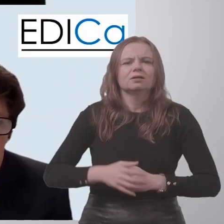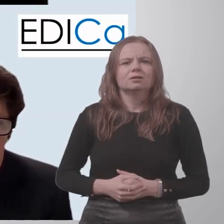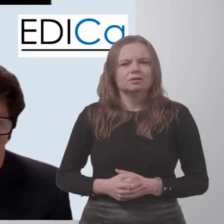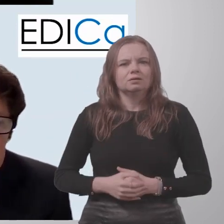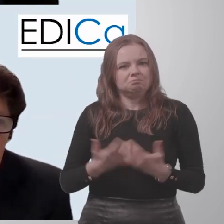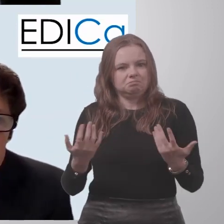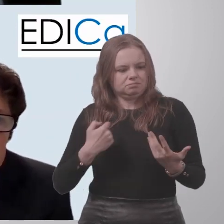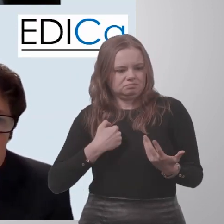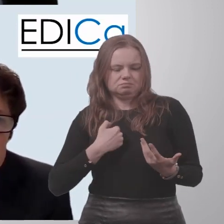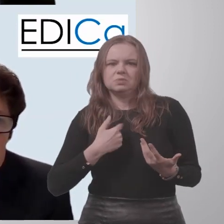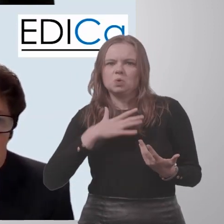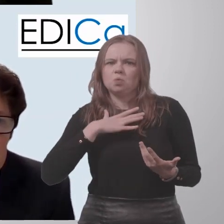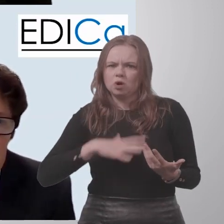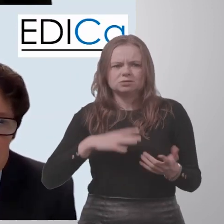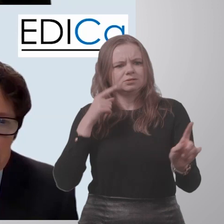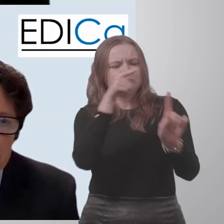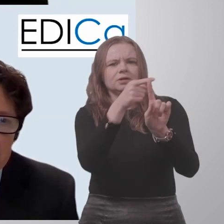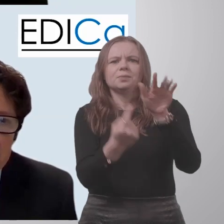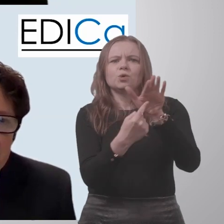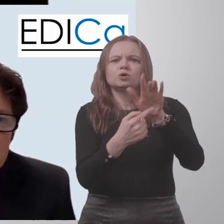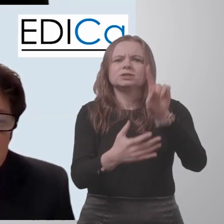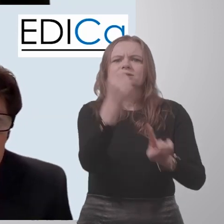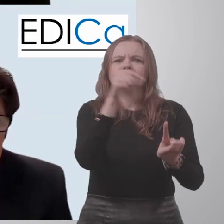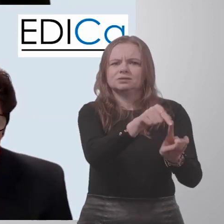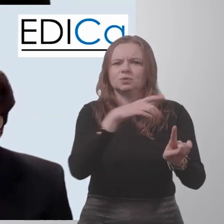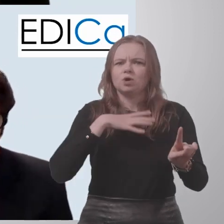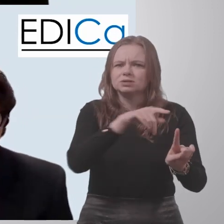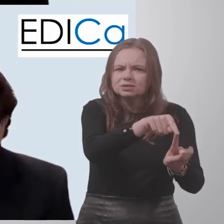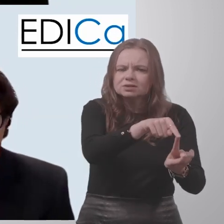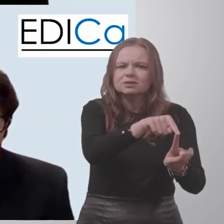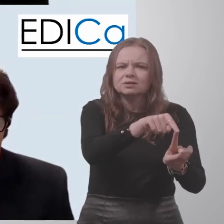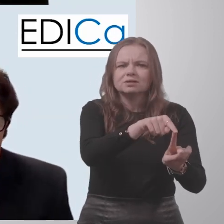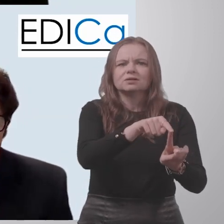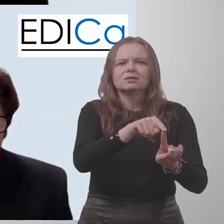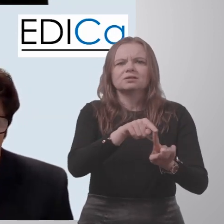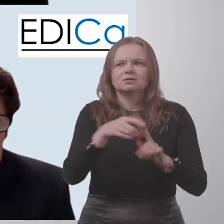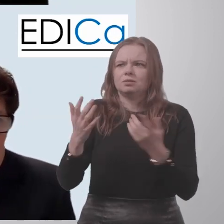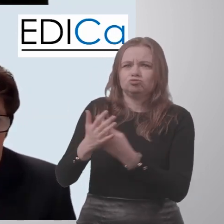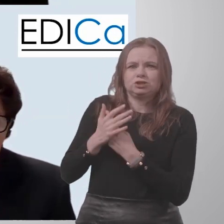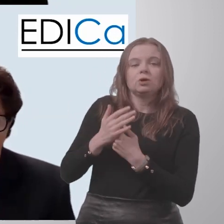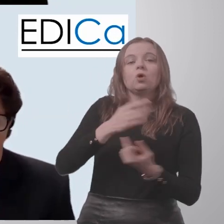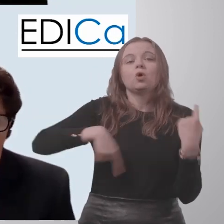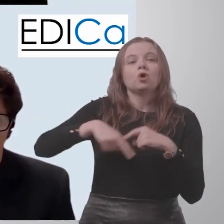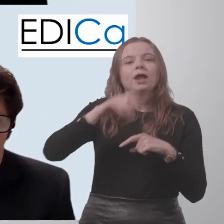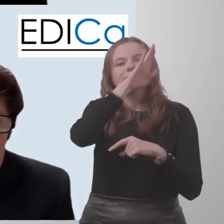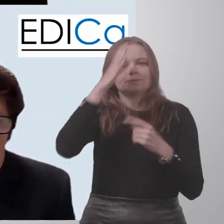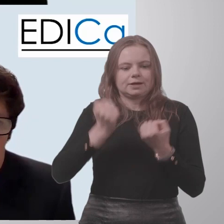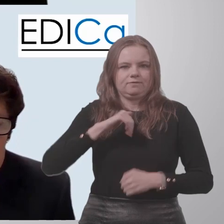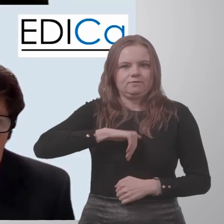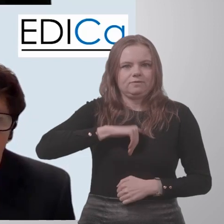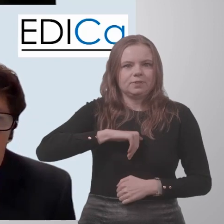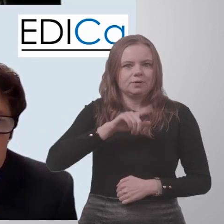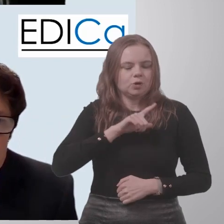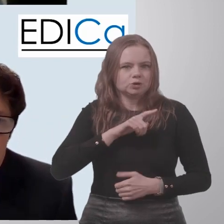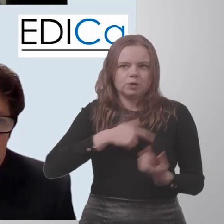something that you feel that's important. And I think that's the kind of things that all academics carry around in some way, because we're all so